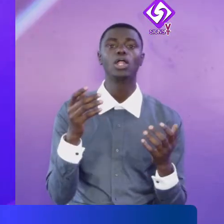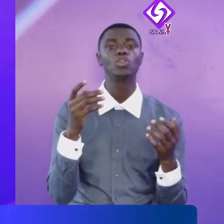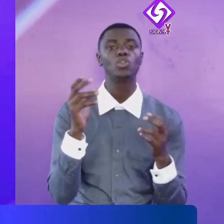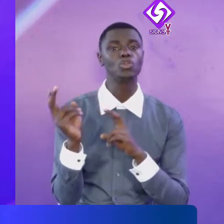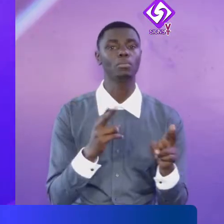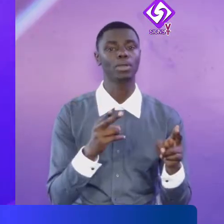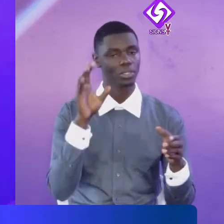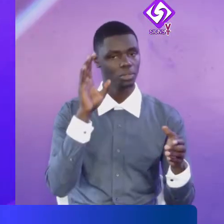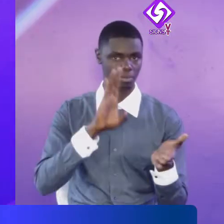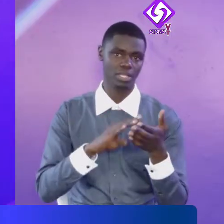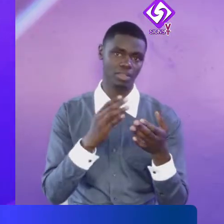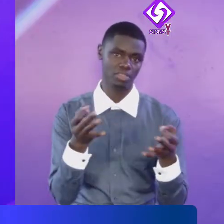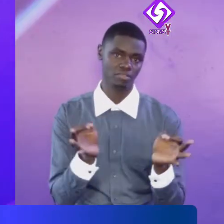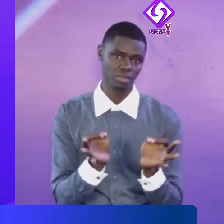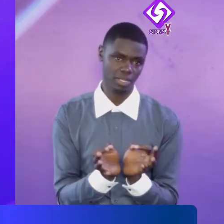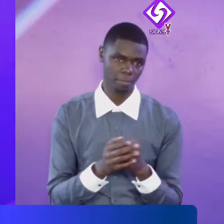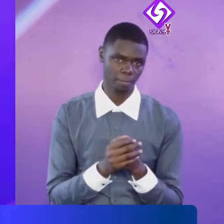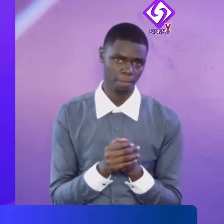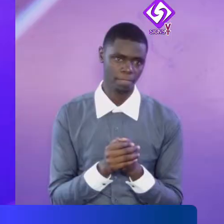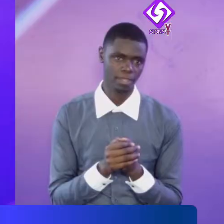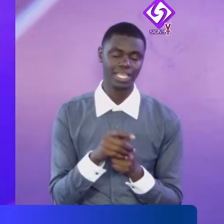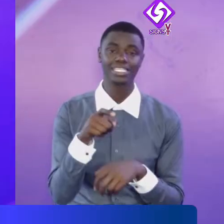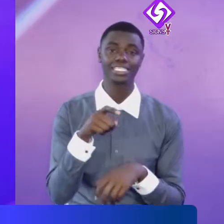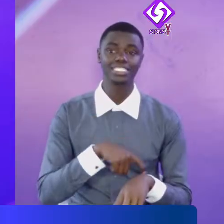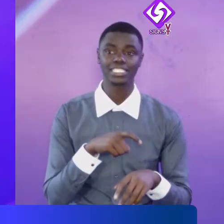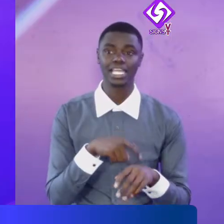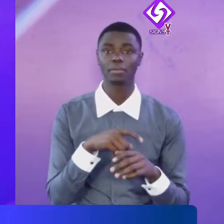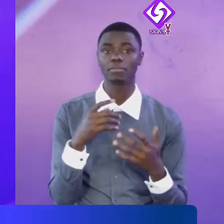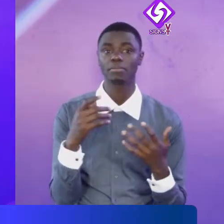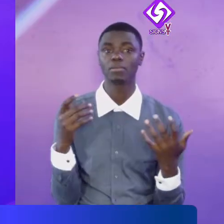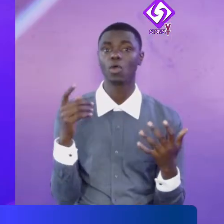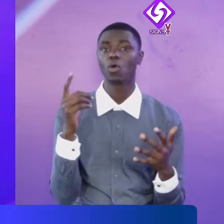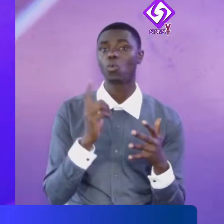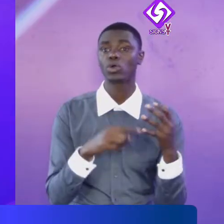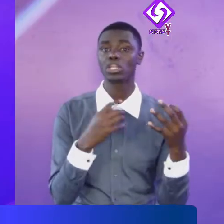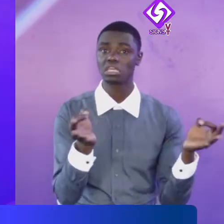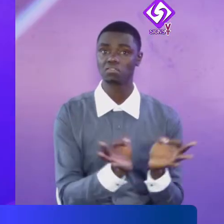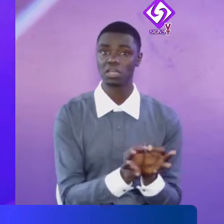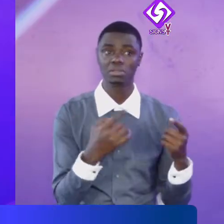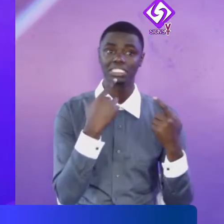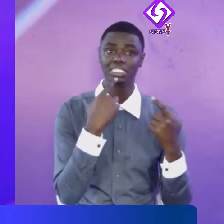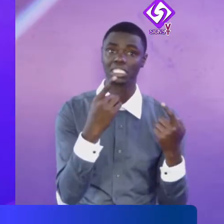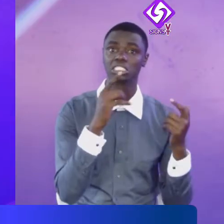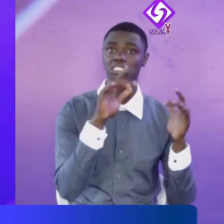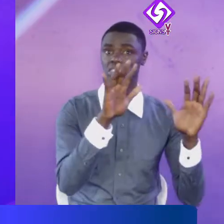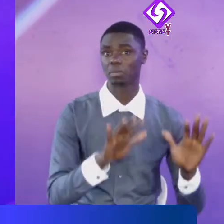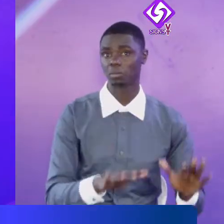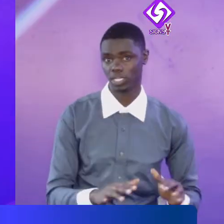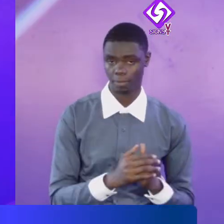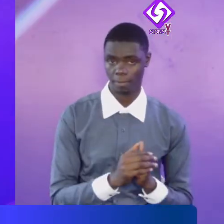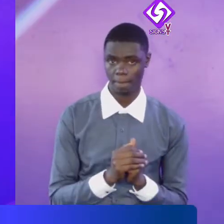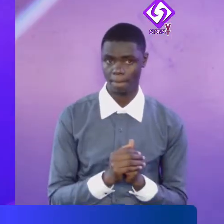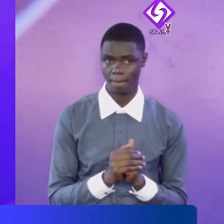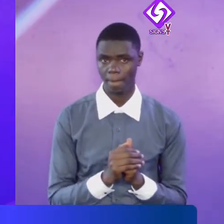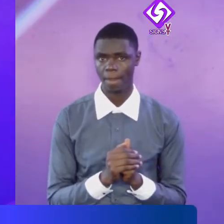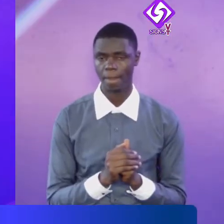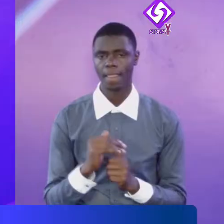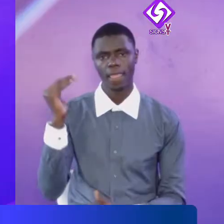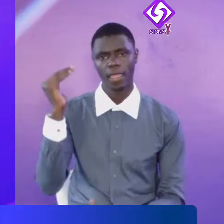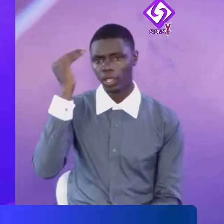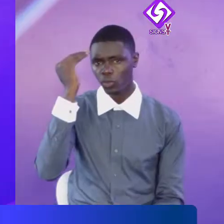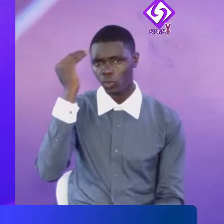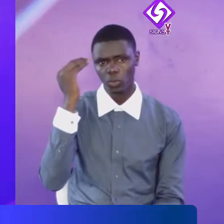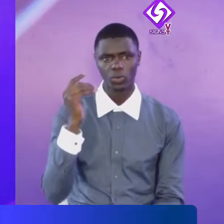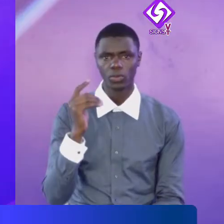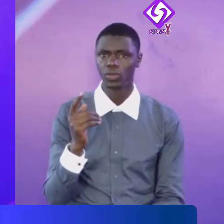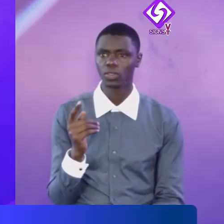Yeah. Yeah, you know, this is about a time when what the family says is more important. Stands. Yeah. Do you know that even